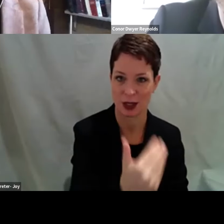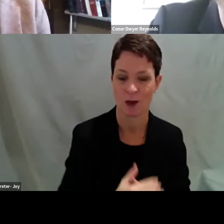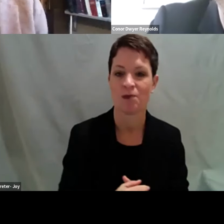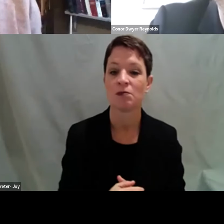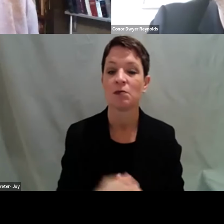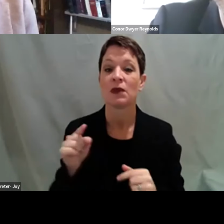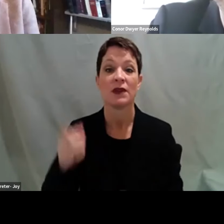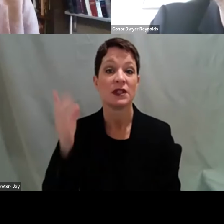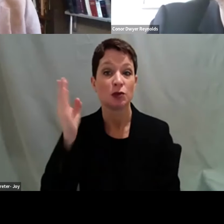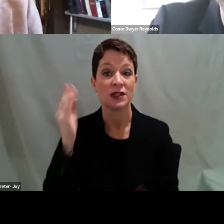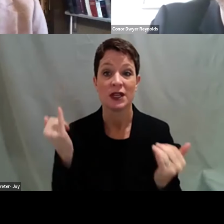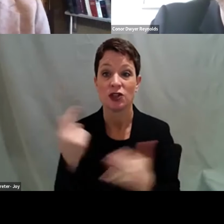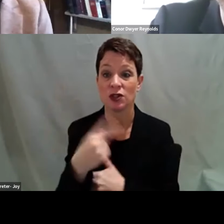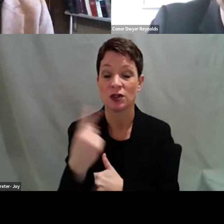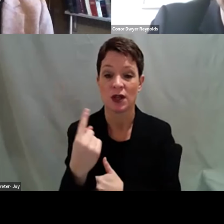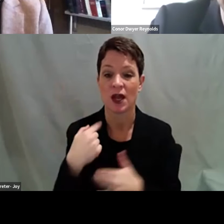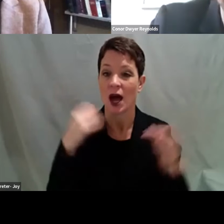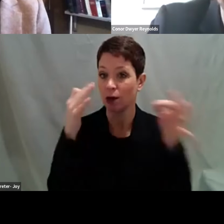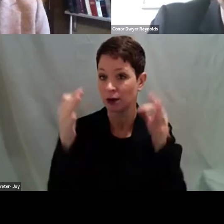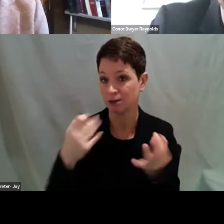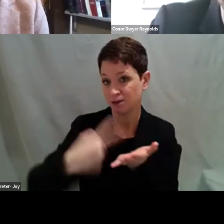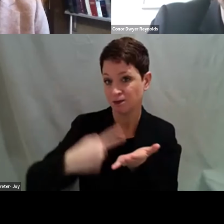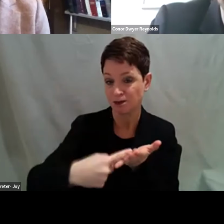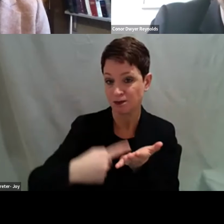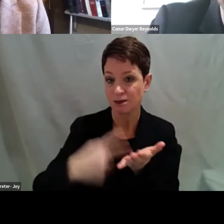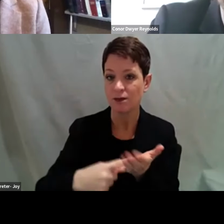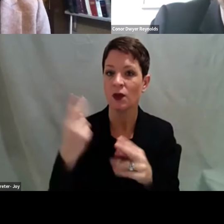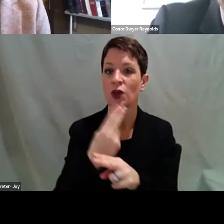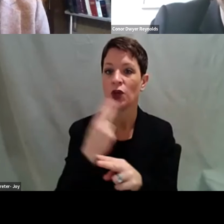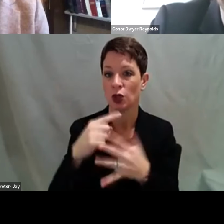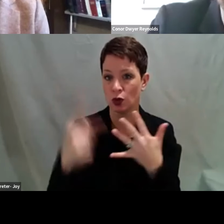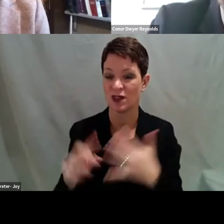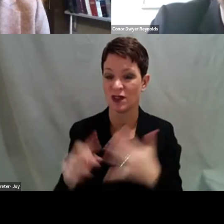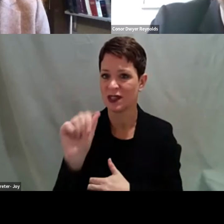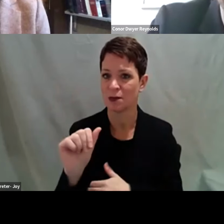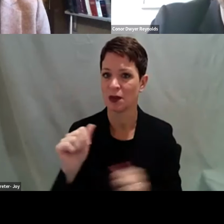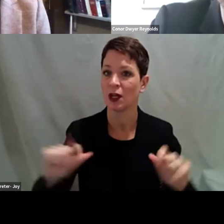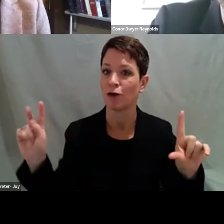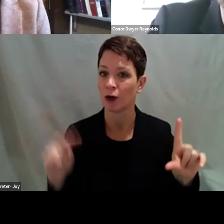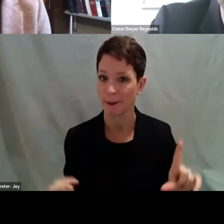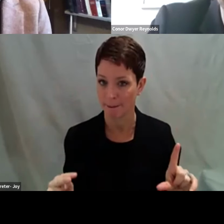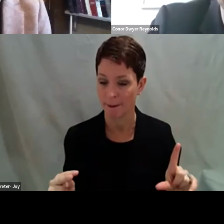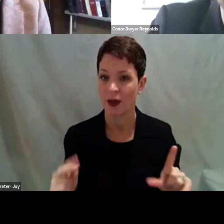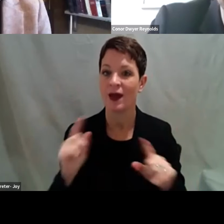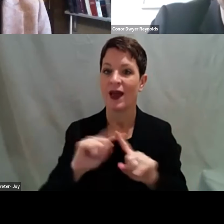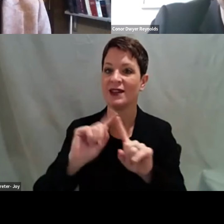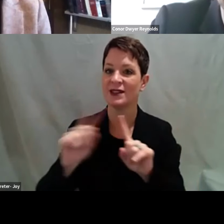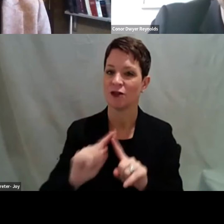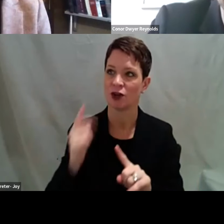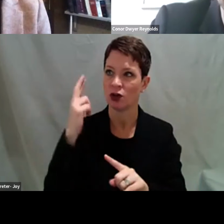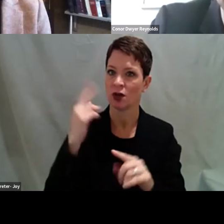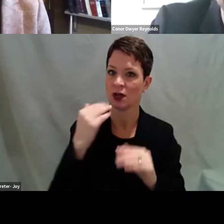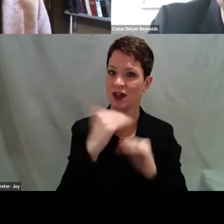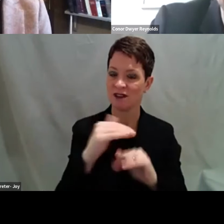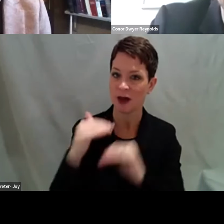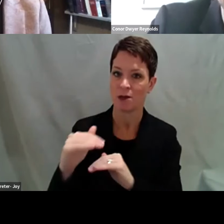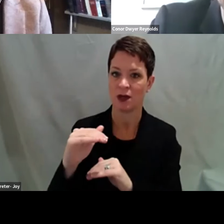this presentation, I'm going to discuss some of the uses of disability frames in conditions of confinement